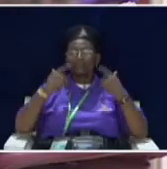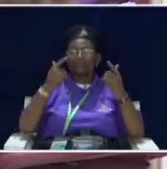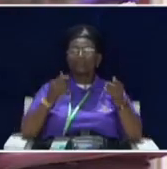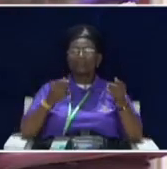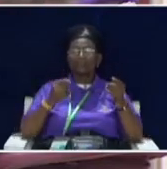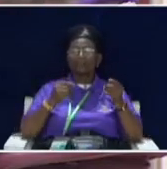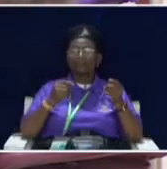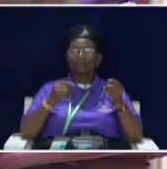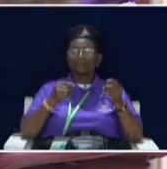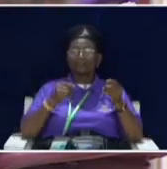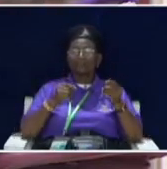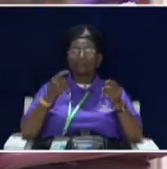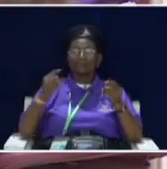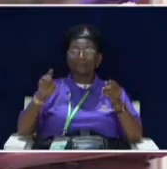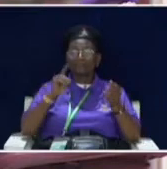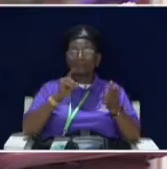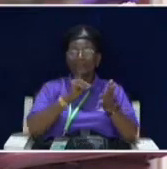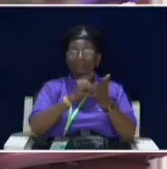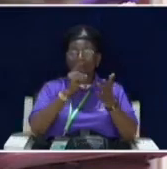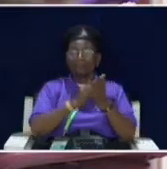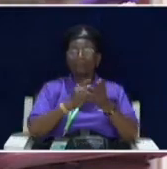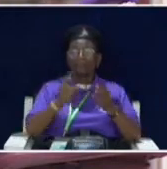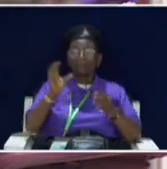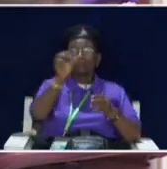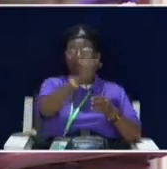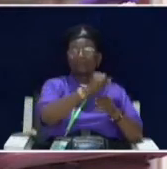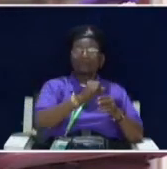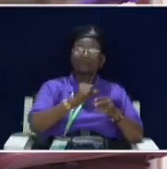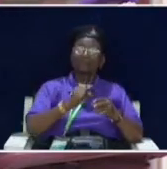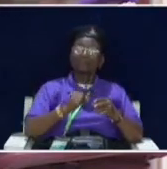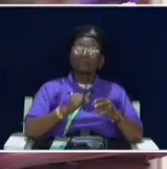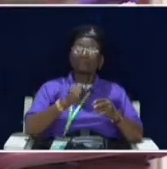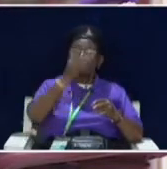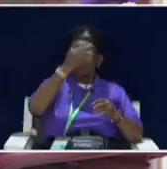the doctors took out my